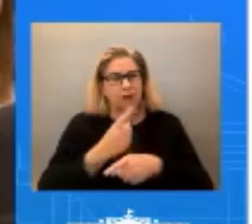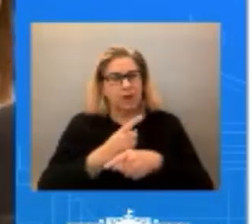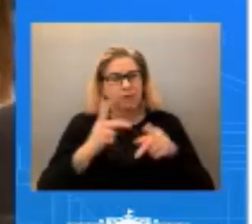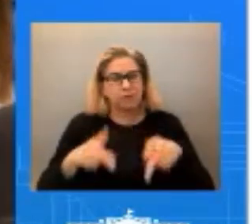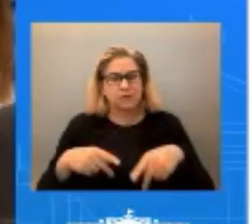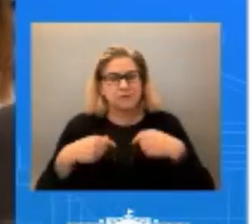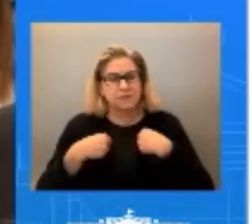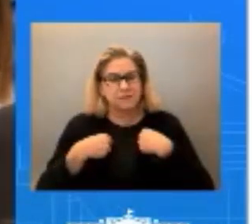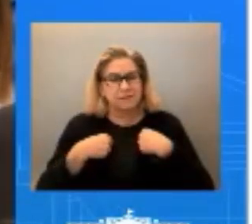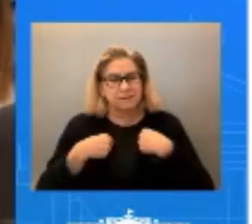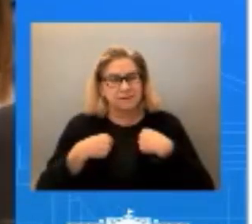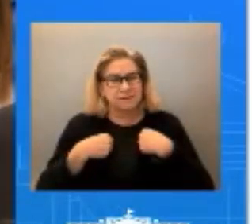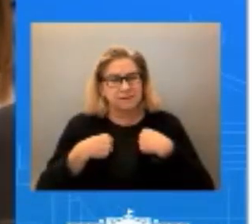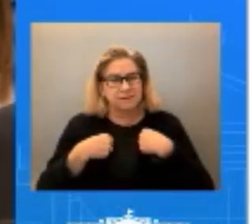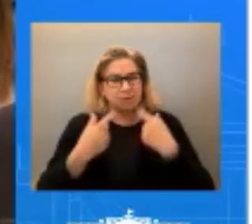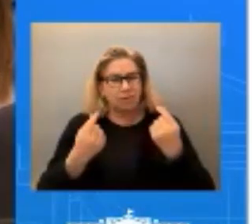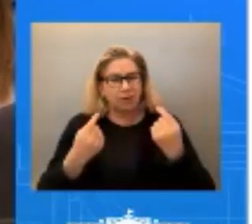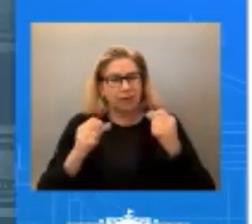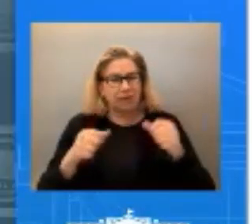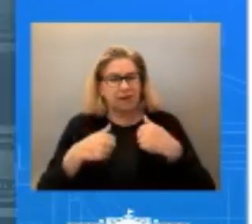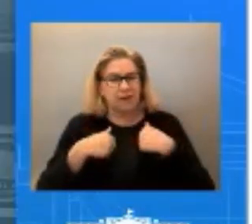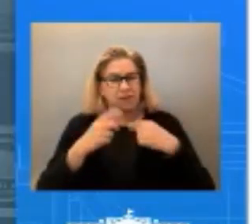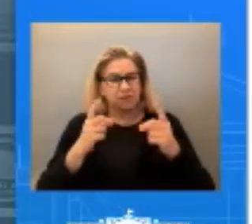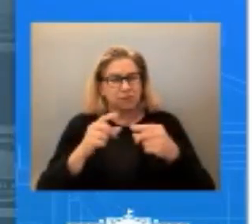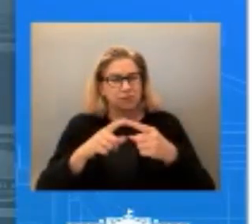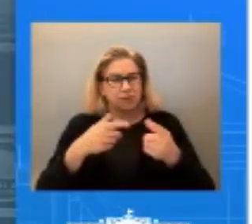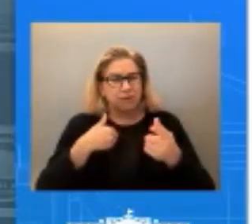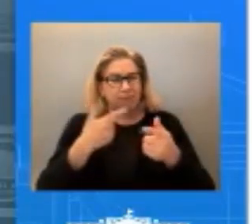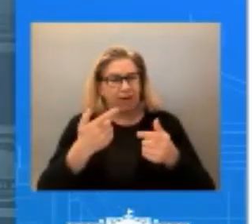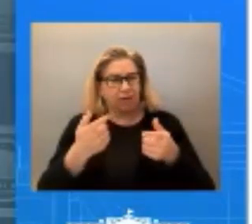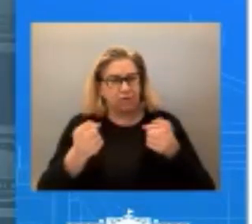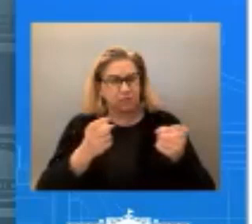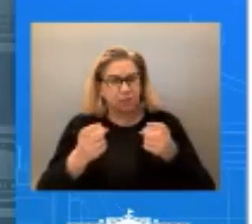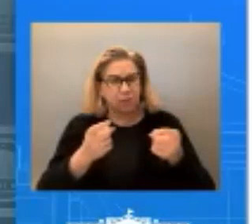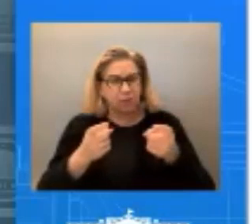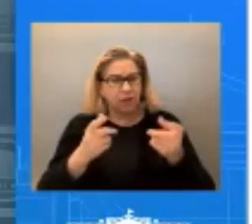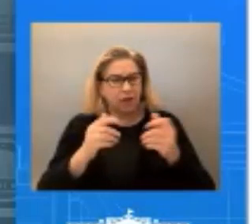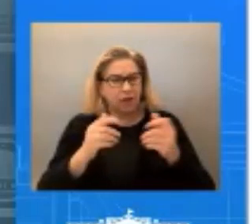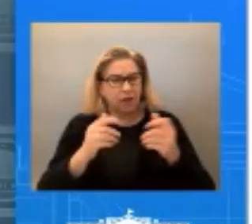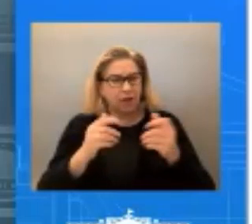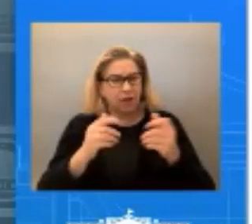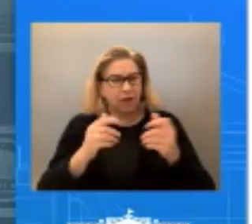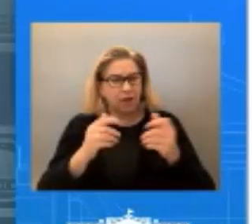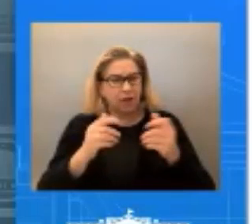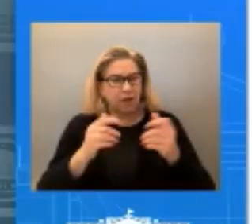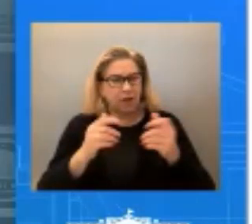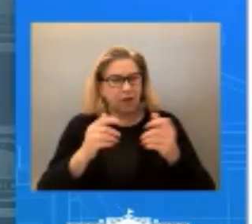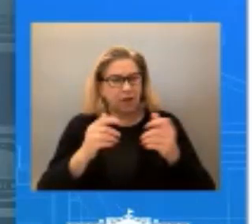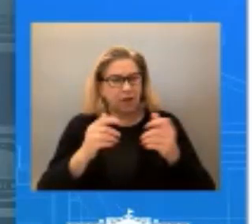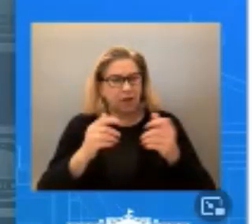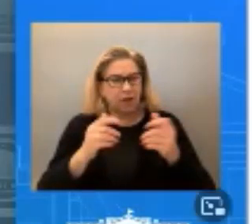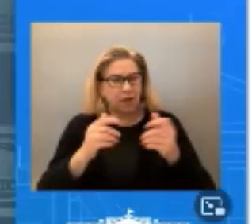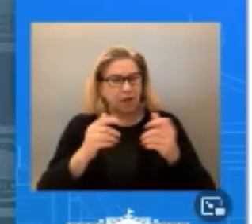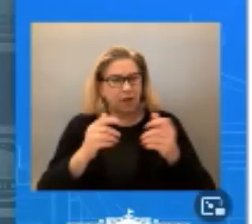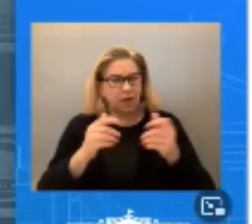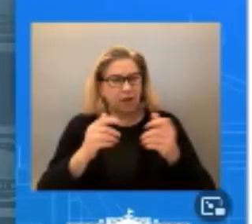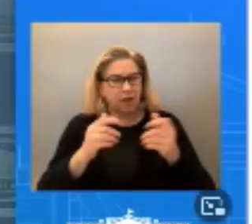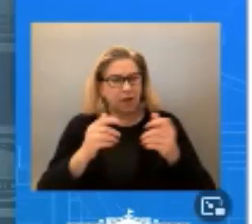guns? Well, look, what I can speak to, there are many ways that people can get in. Oh, she's not going to fucking say anything.